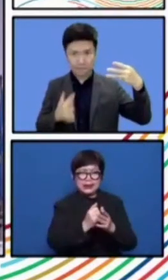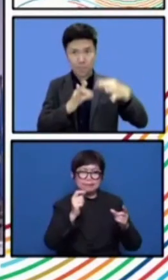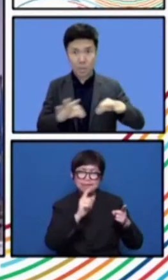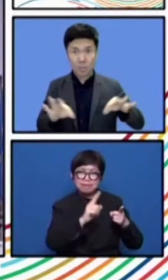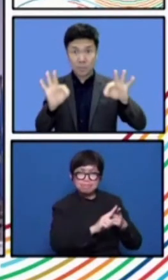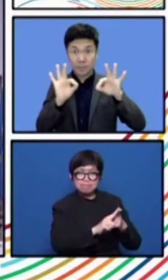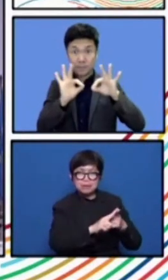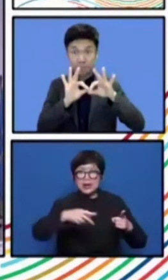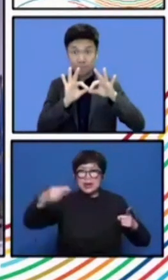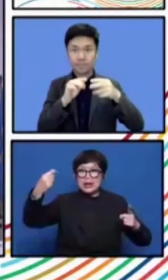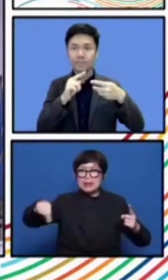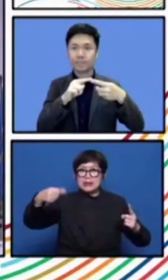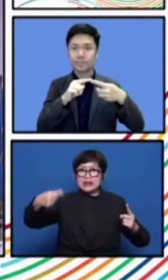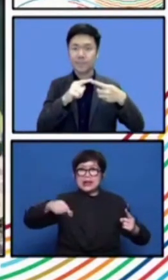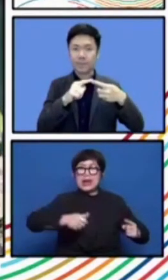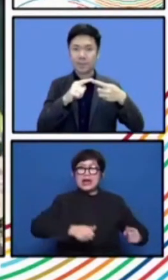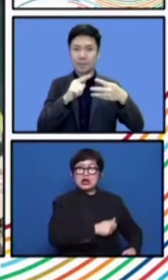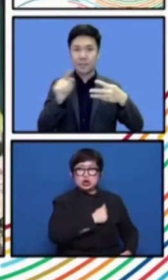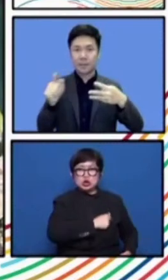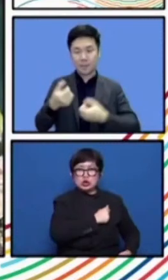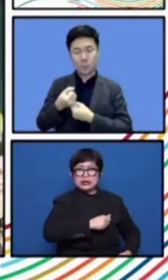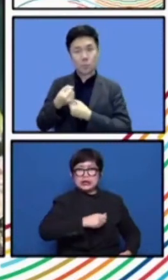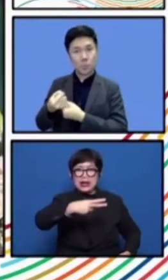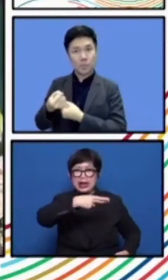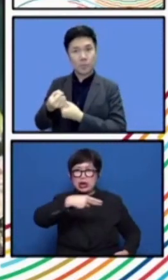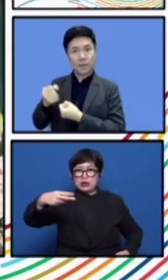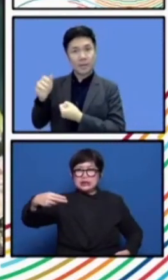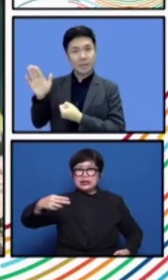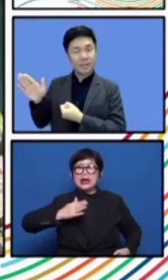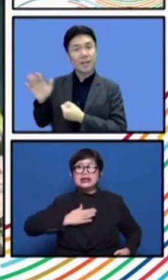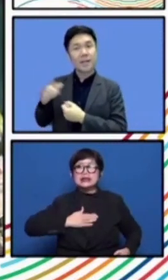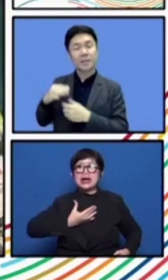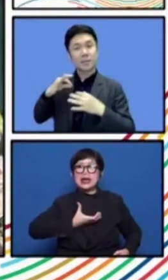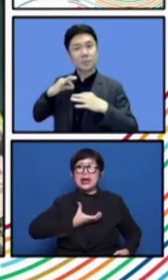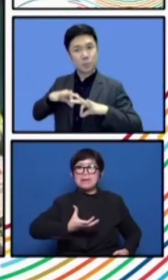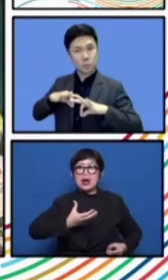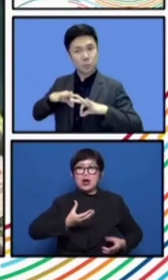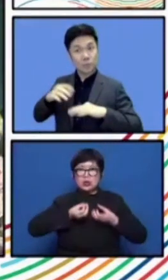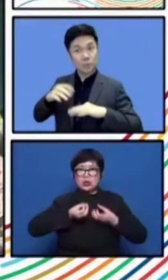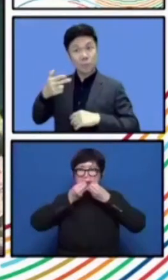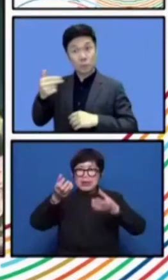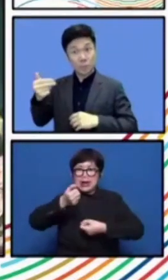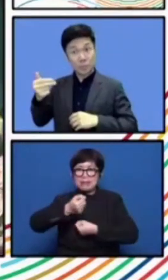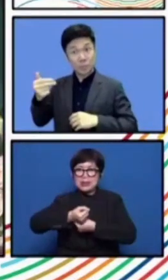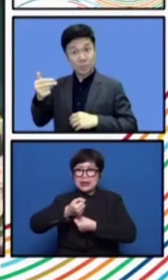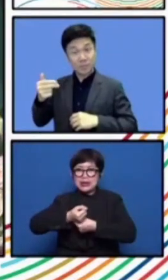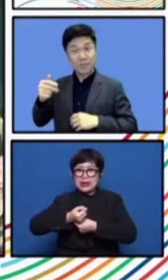Ministry of Social Affairs of Indonesia I'd like to inform all delegates that Her Excellency